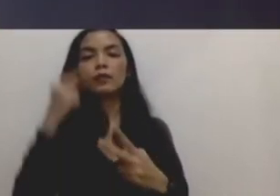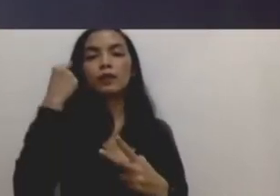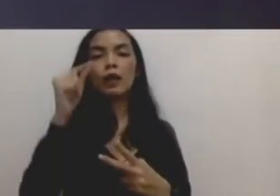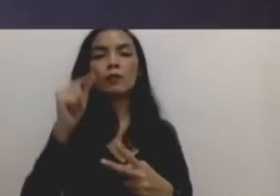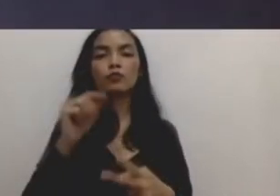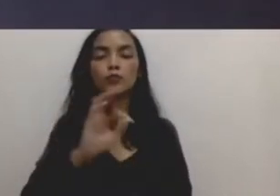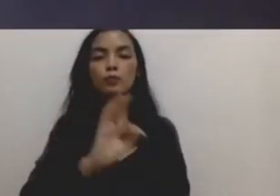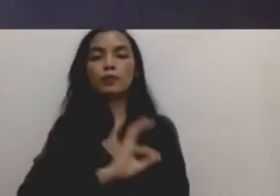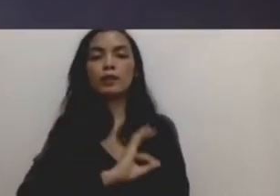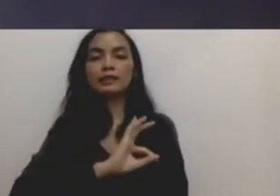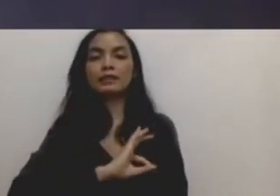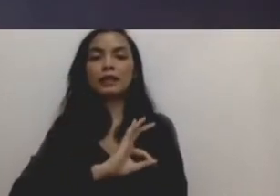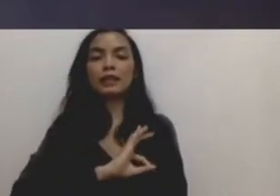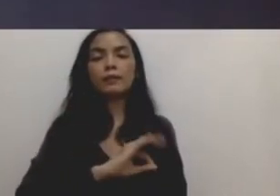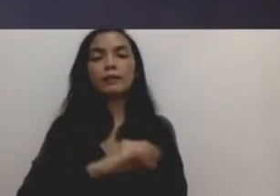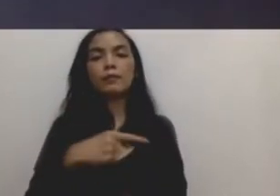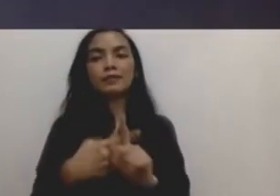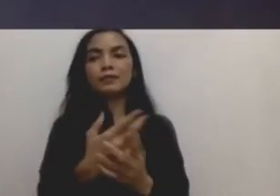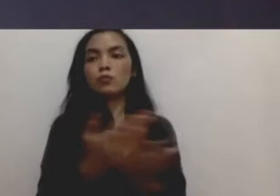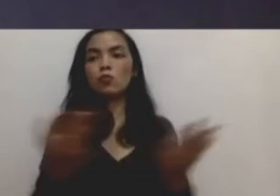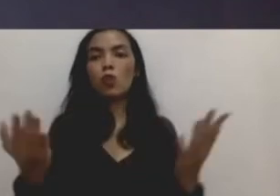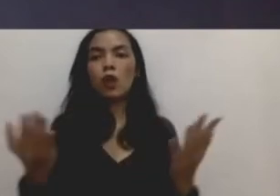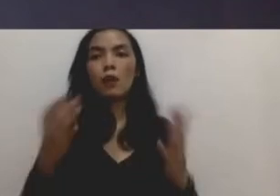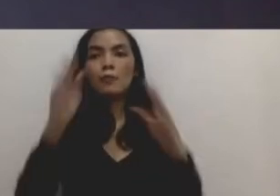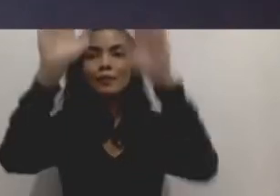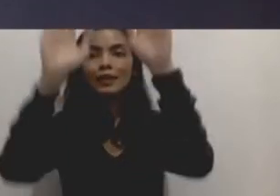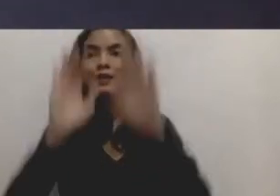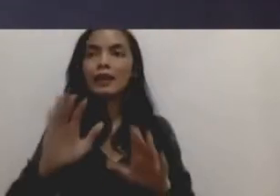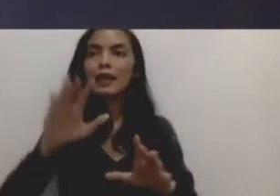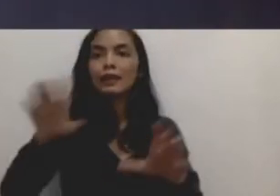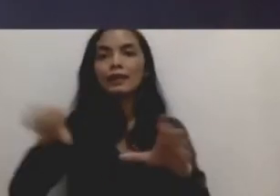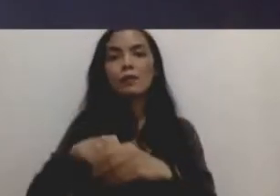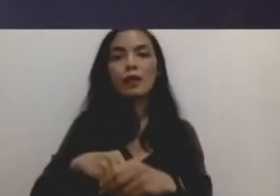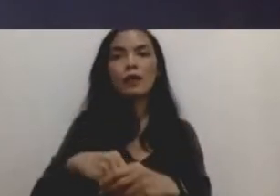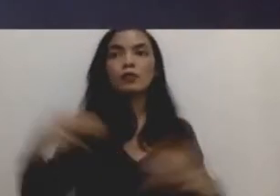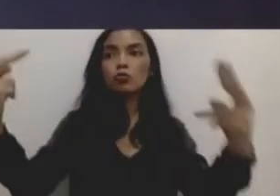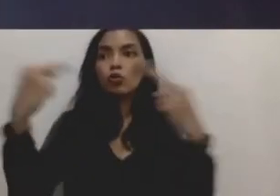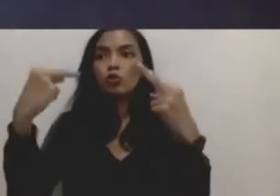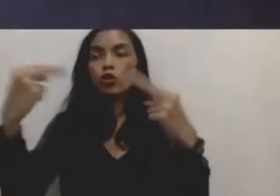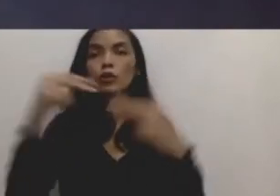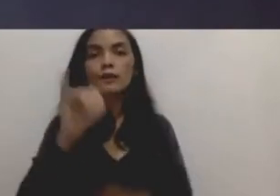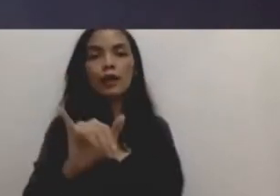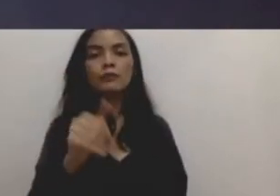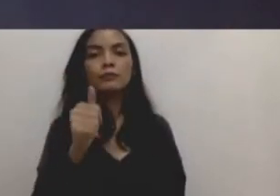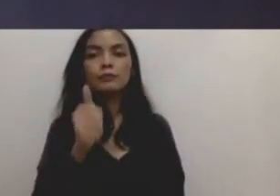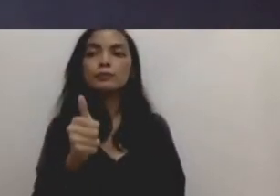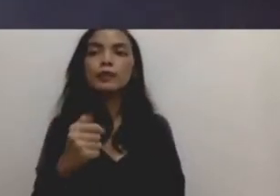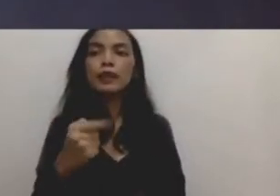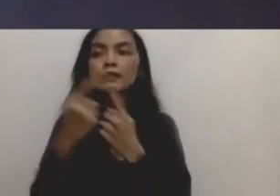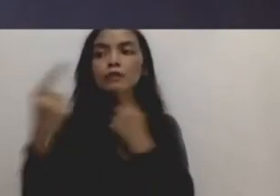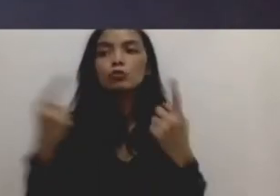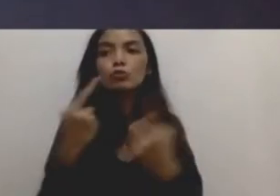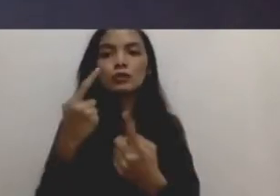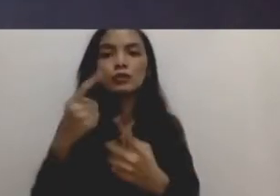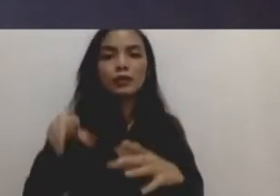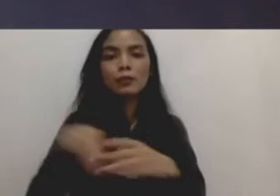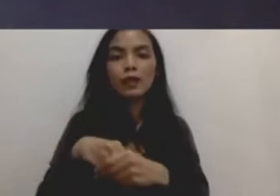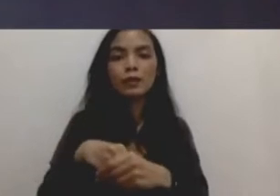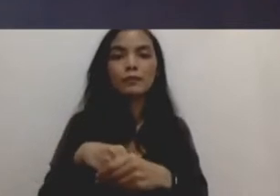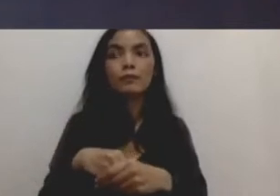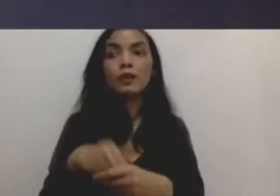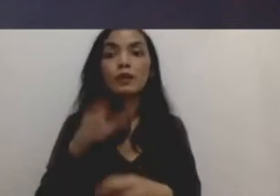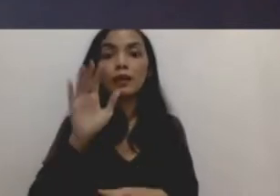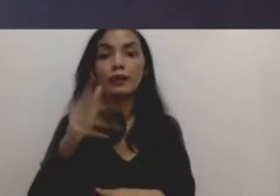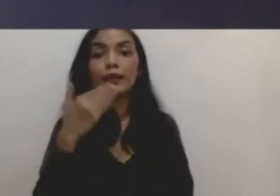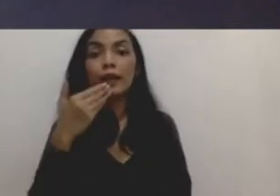all audience, even the media who participate in this event, you can also participate in this discussion. I will read your